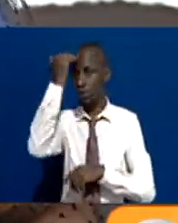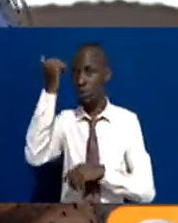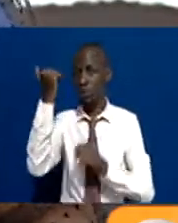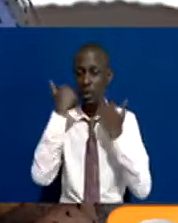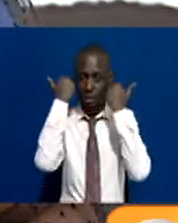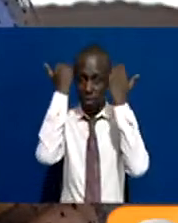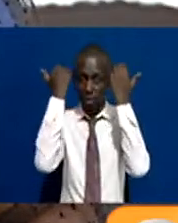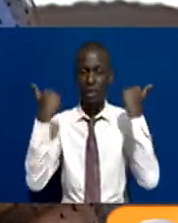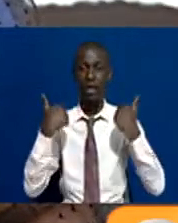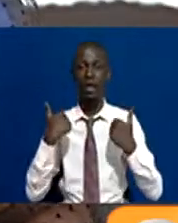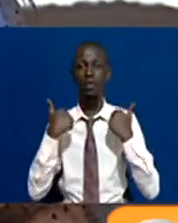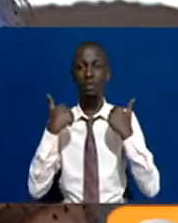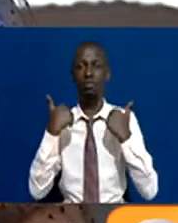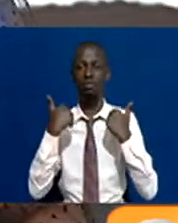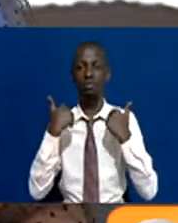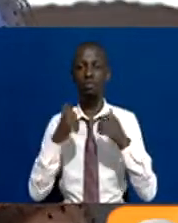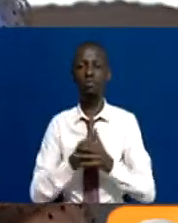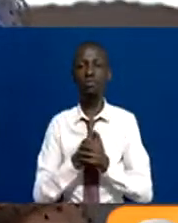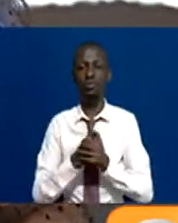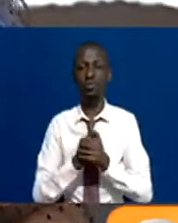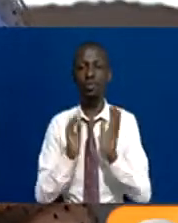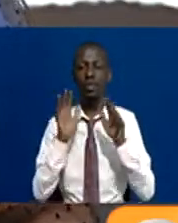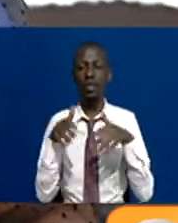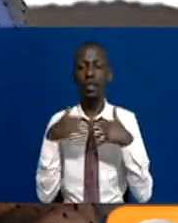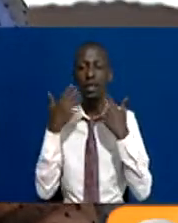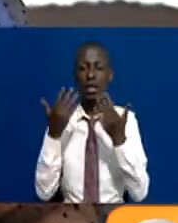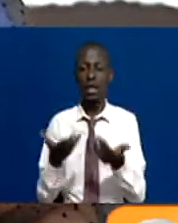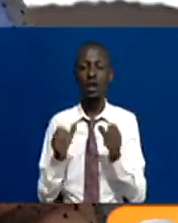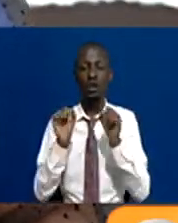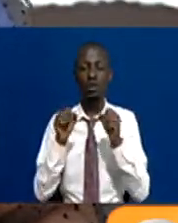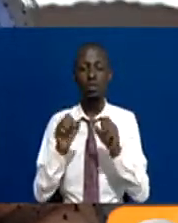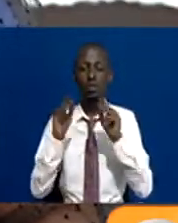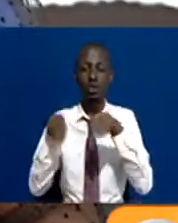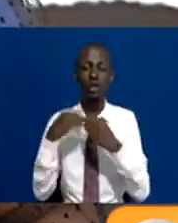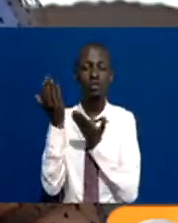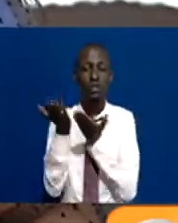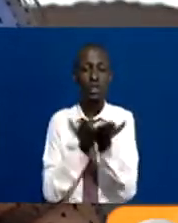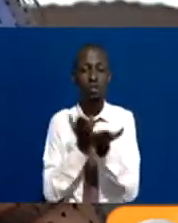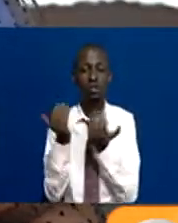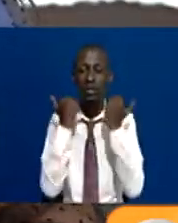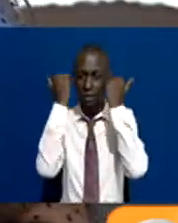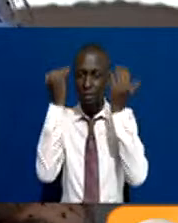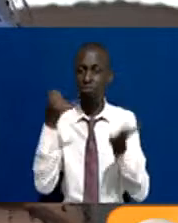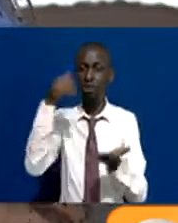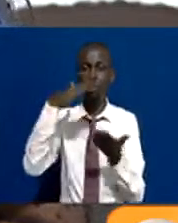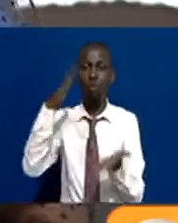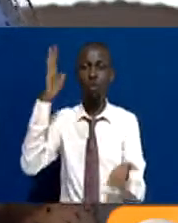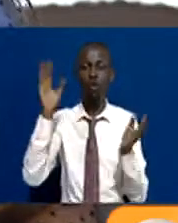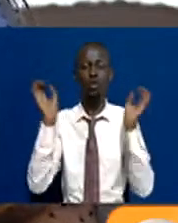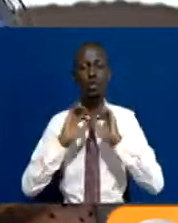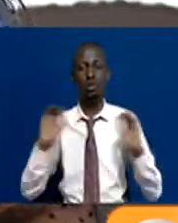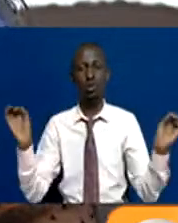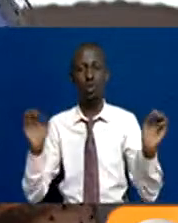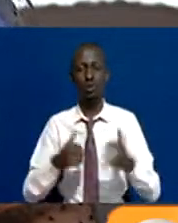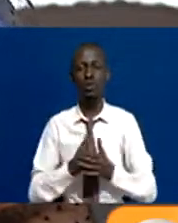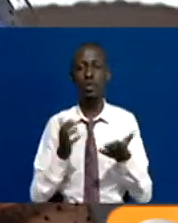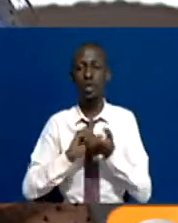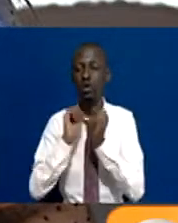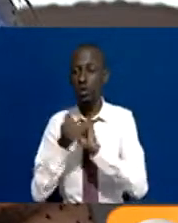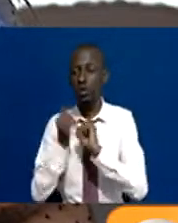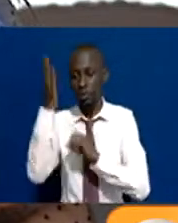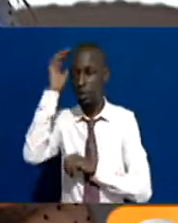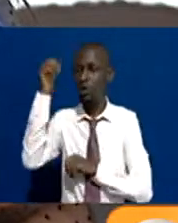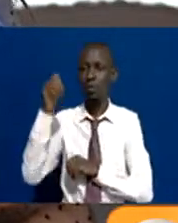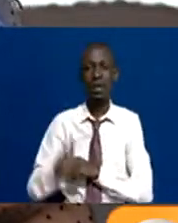is the trauma-informed, sensitive manner in which we should provide our services? So whether it's changed right now, I'm not sure, but it